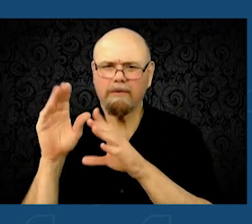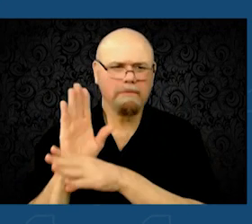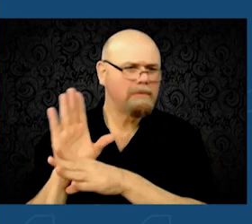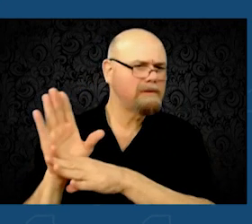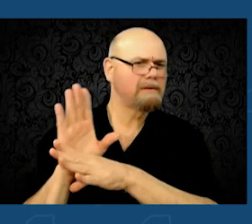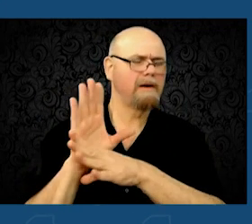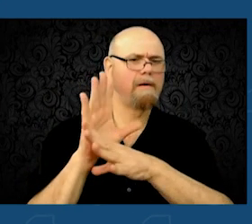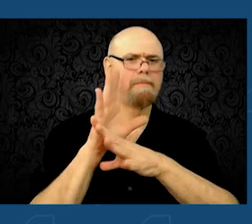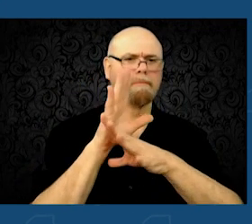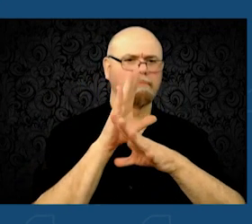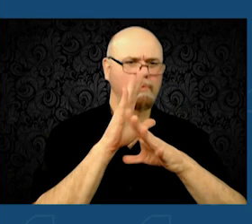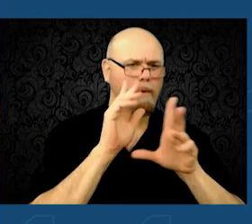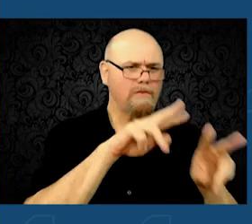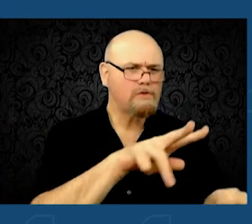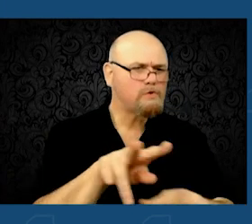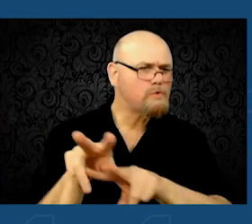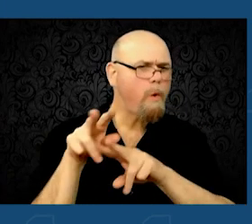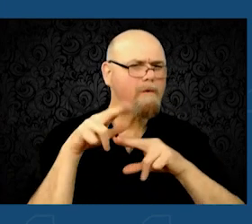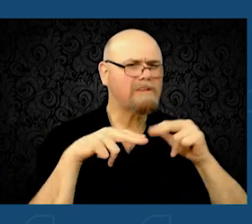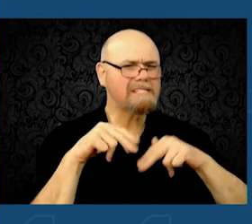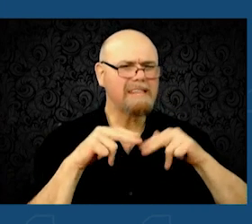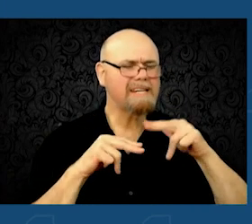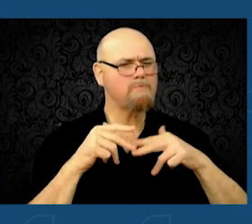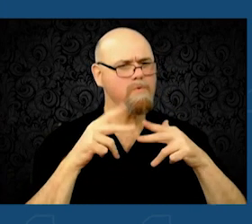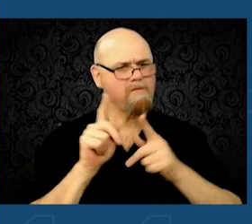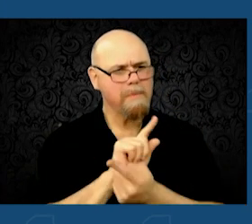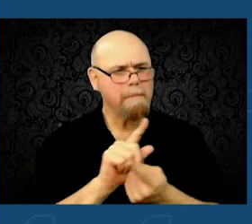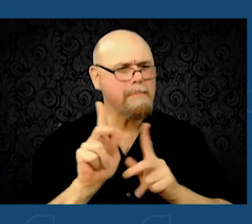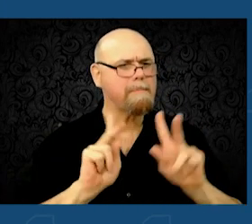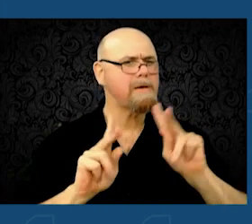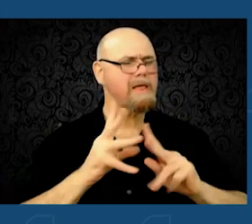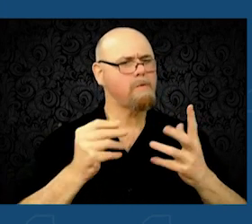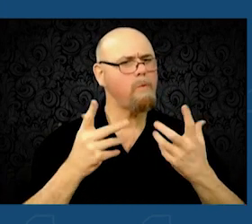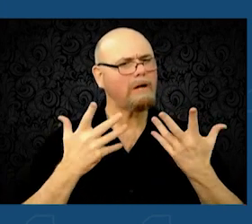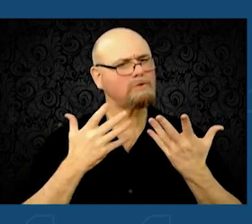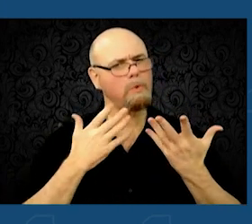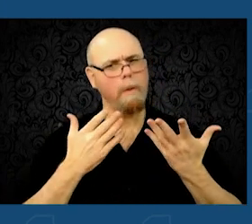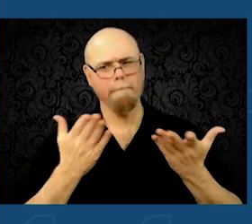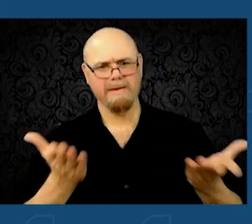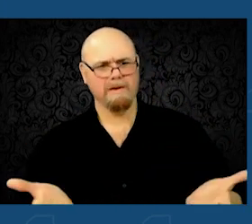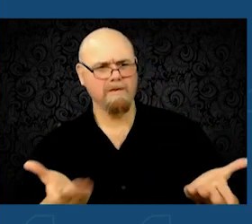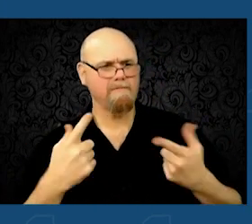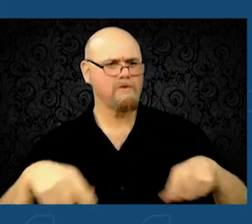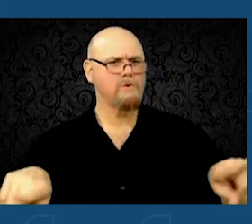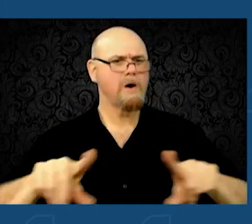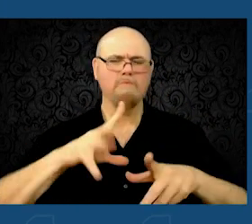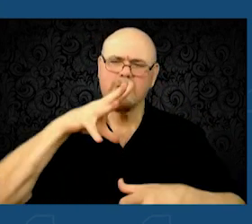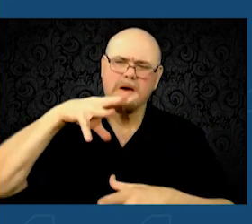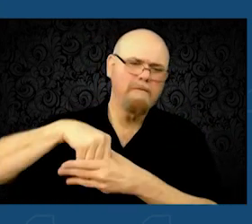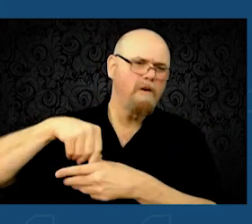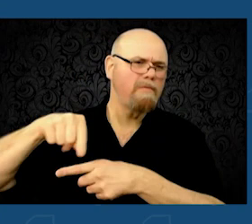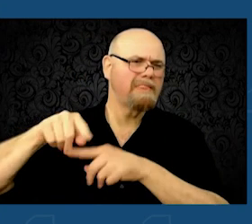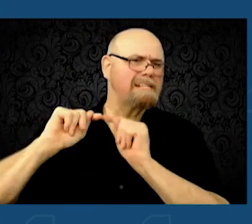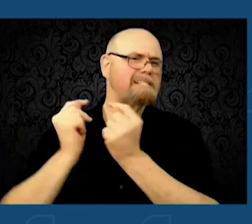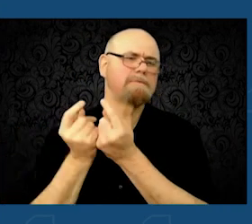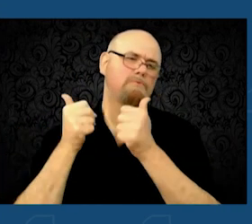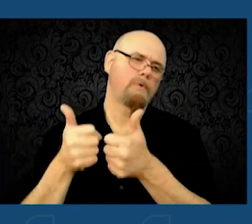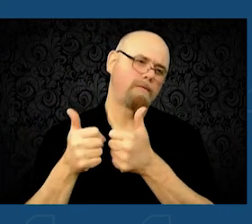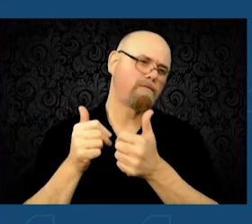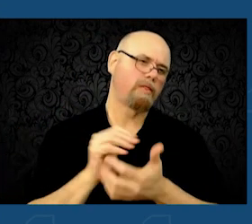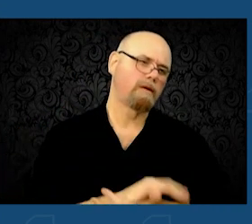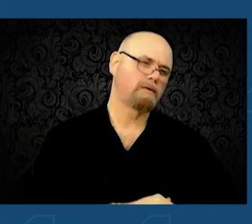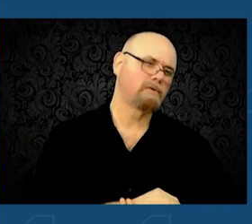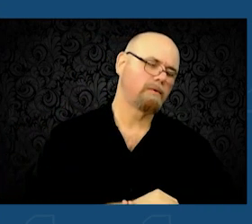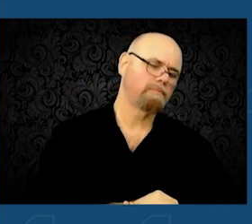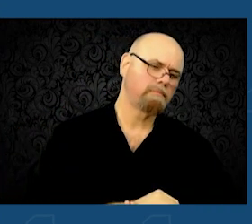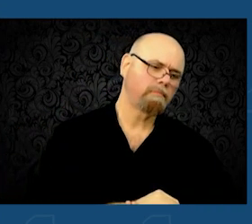met with people, and we want to be there for them. So it's an amazing team to be a part of, so I want to thank them. There's three